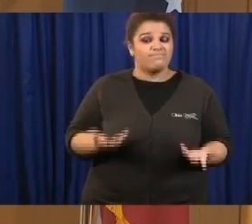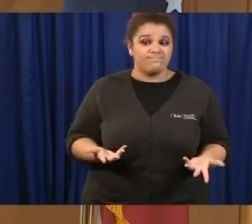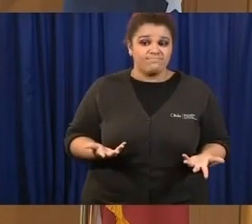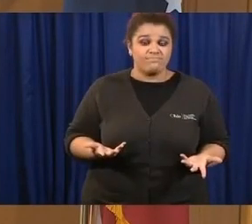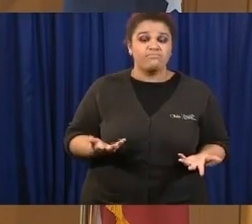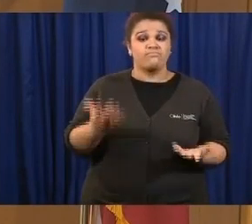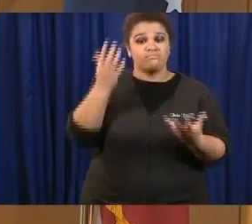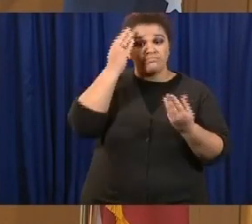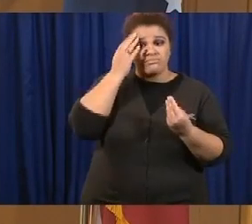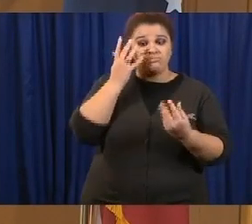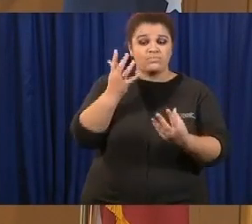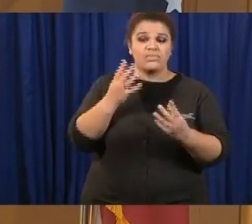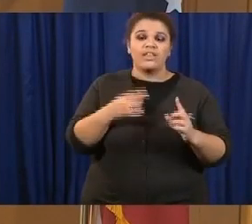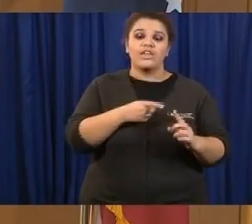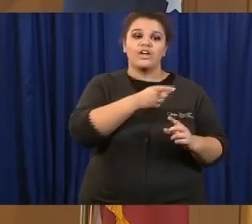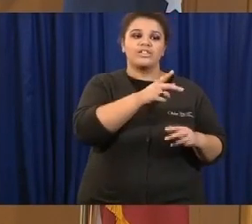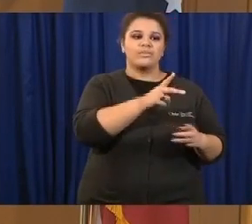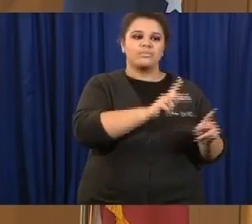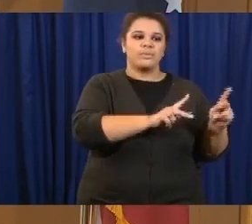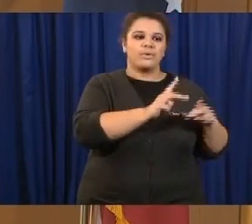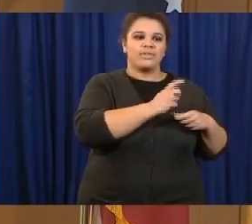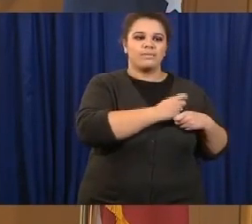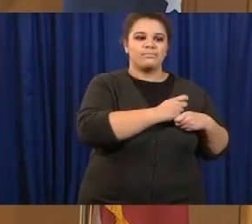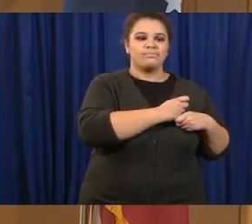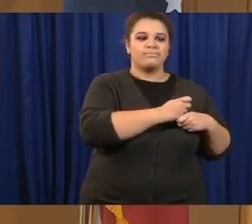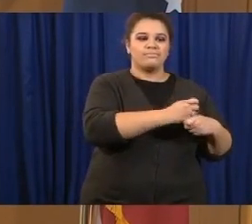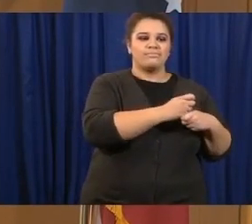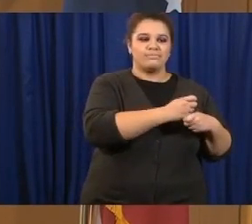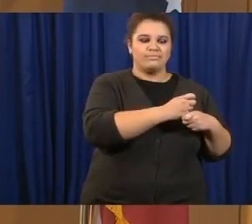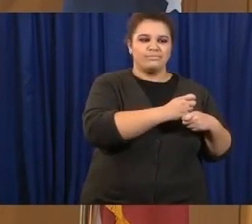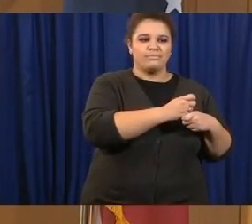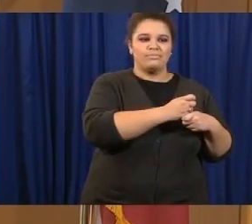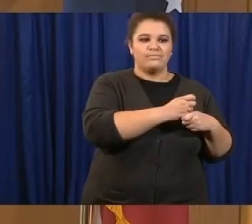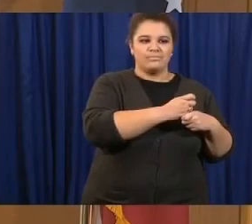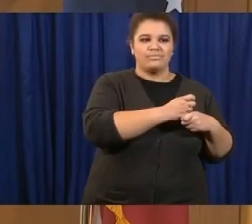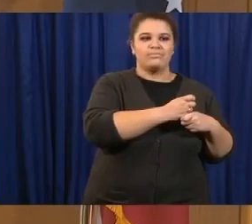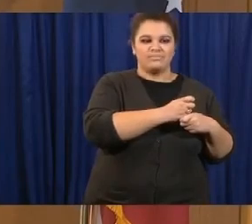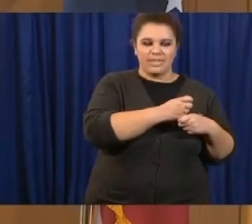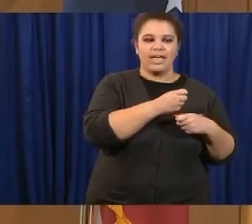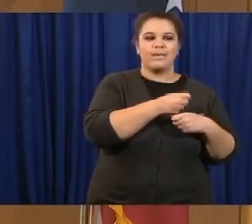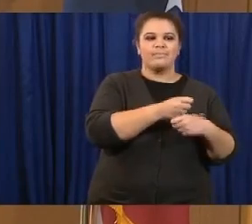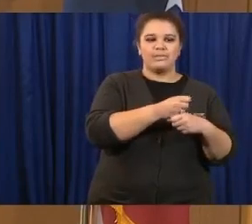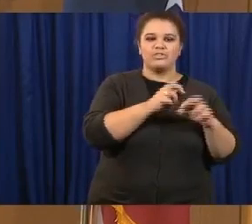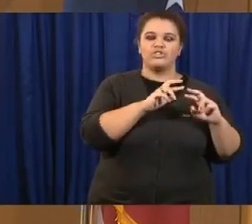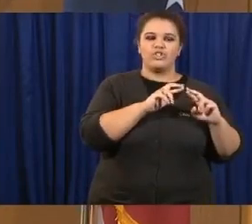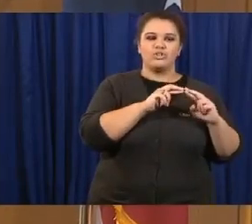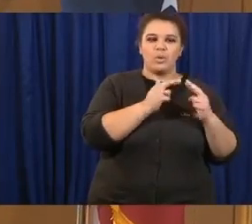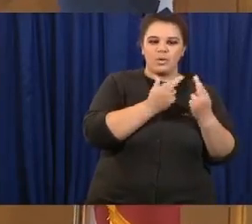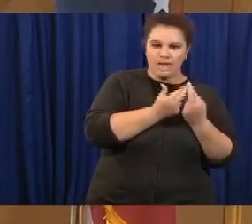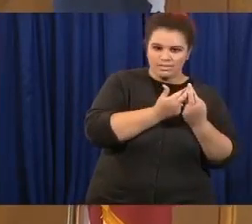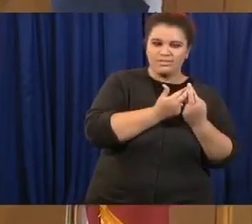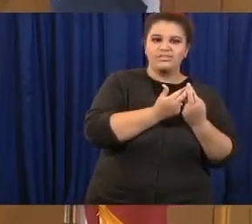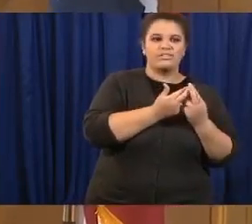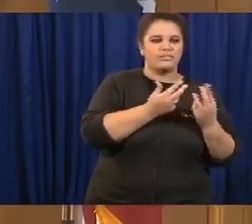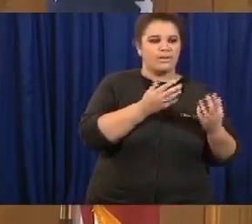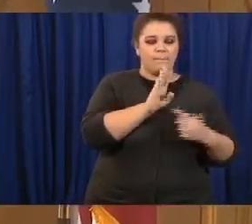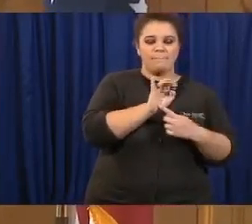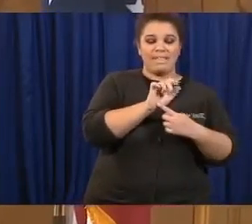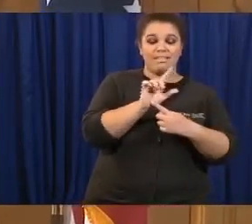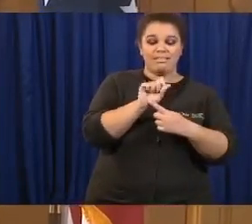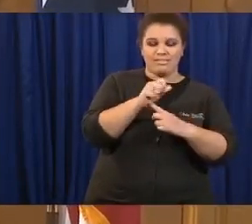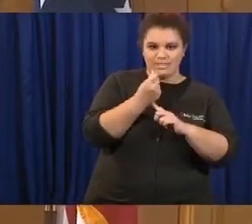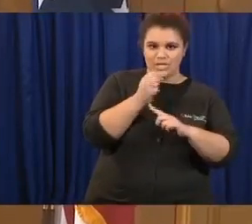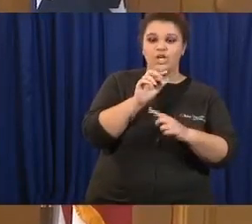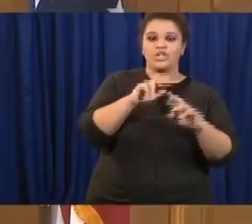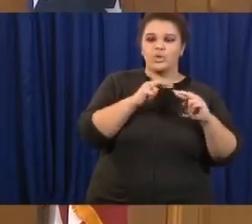in Centerville, Ohio. 50 people applied for unemployment after being laid off, although at this point only 4 have